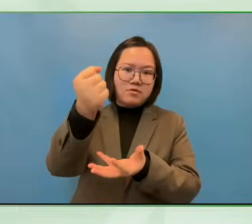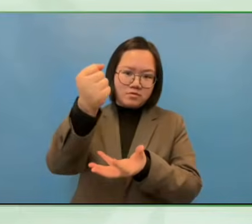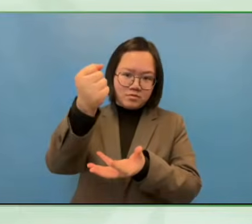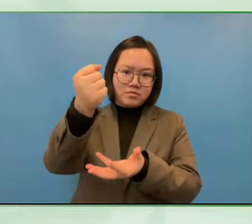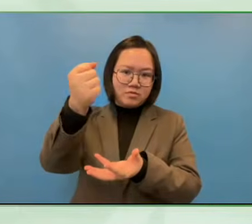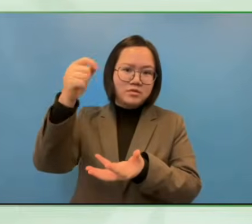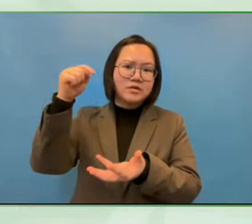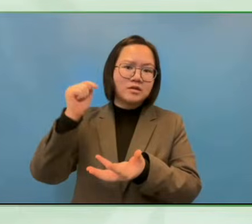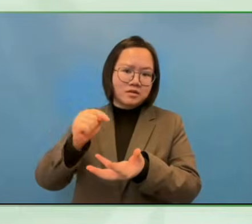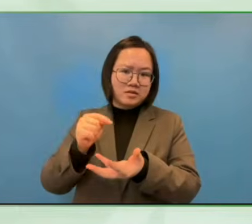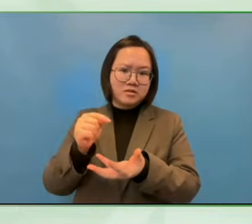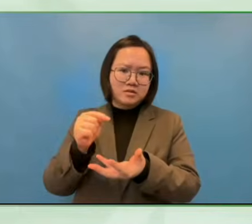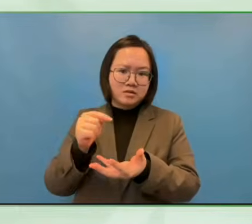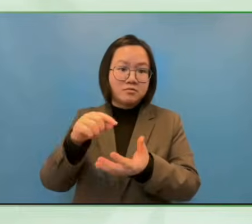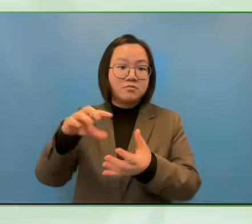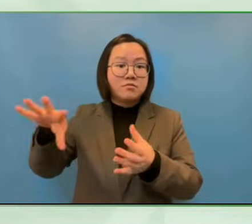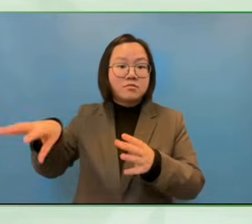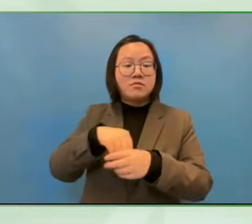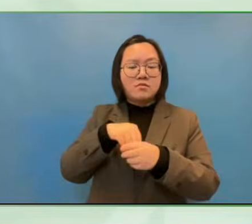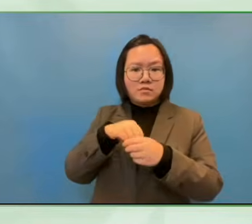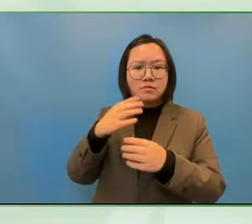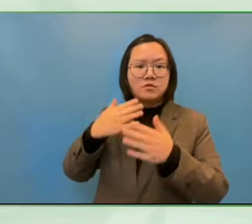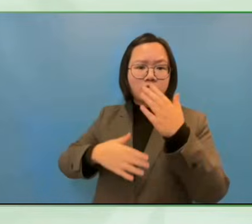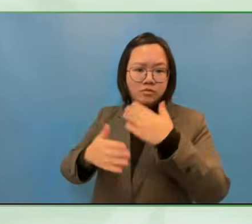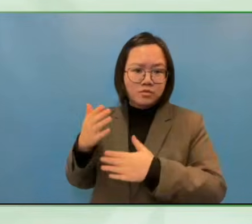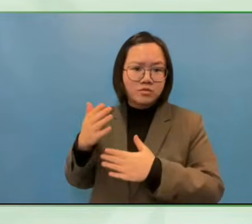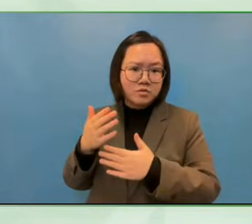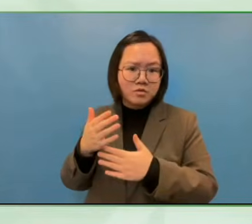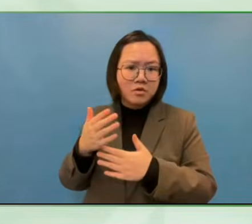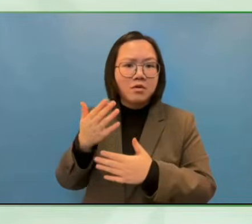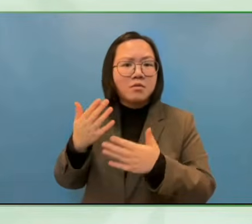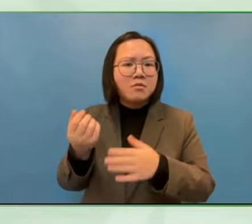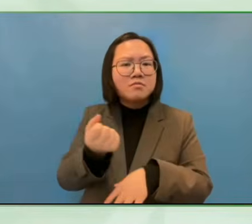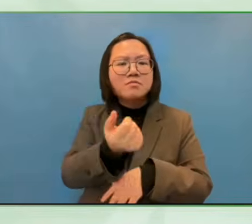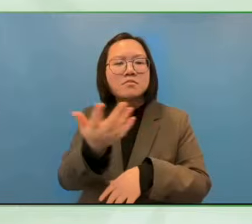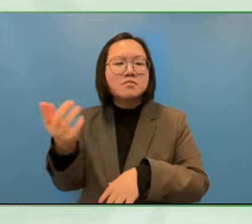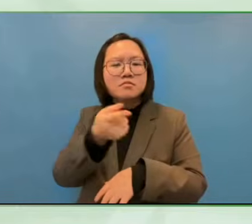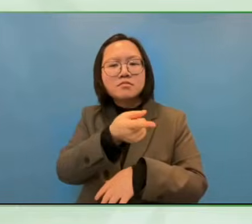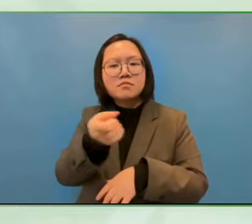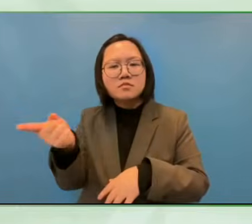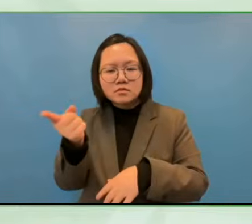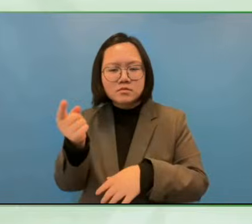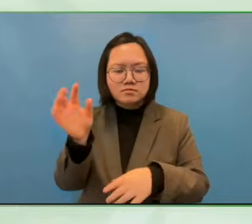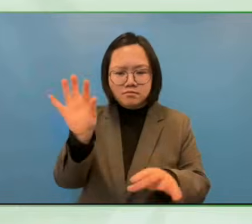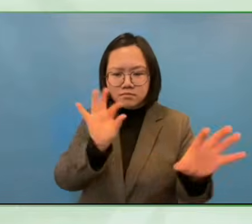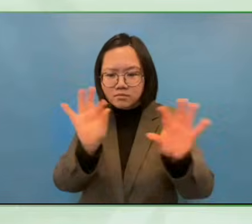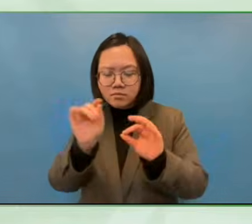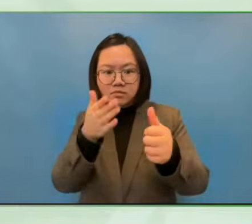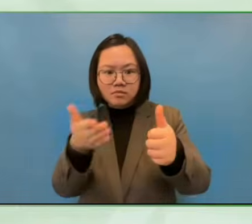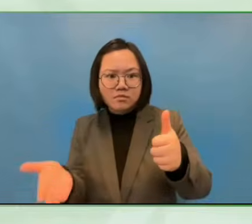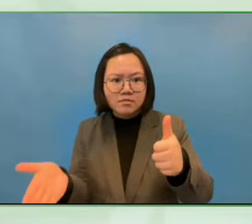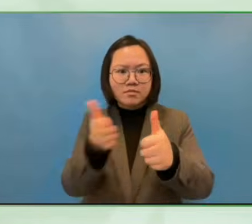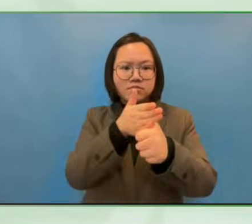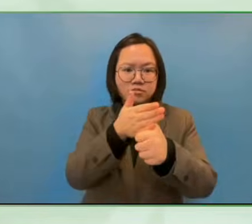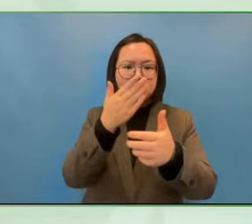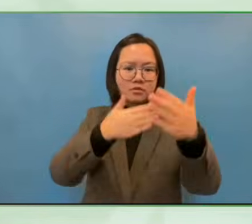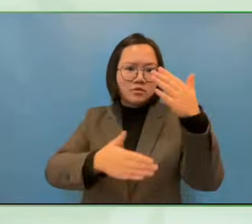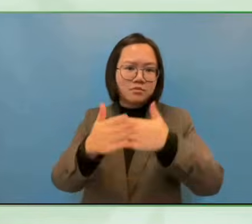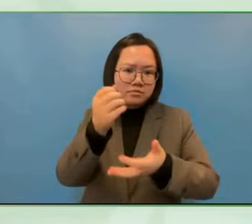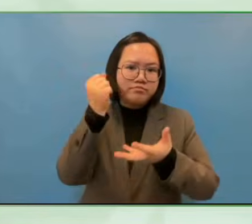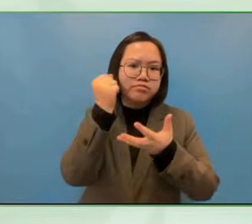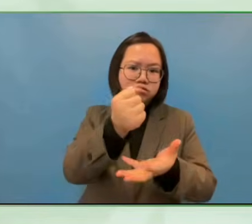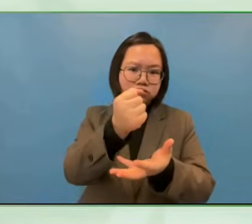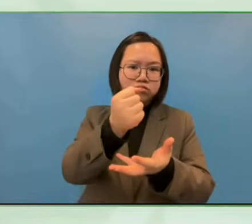local DPOs, local communities of disabilities, they have no contact with the implementers. So we need to make it